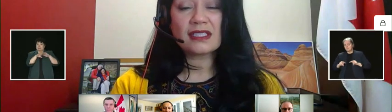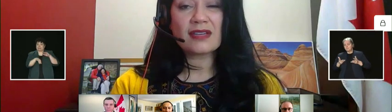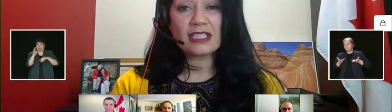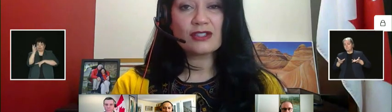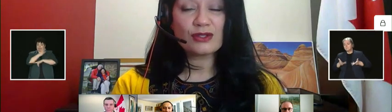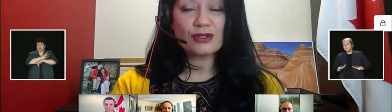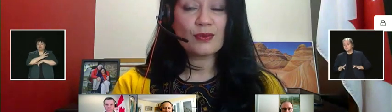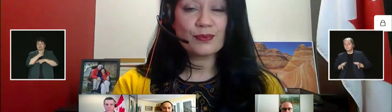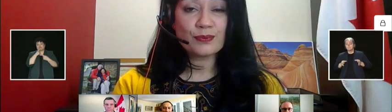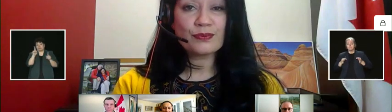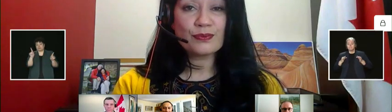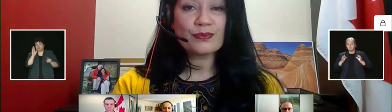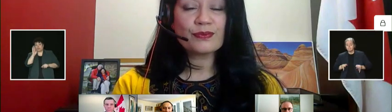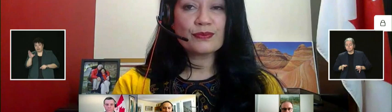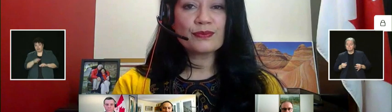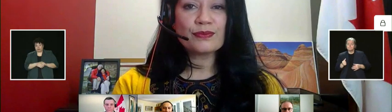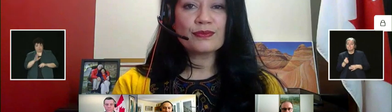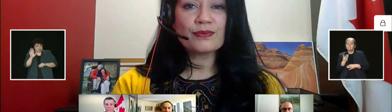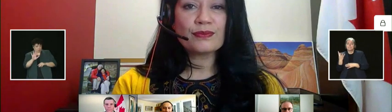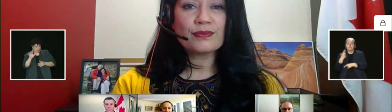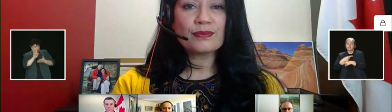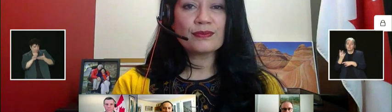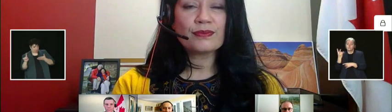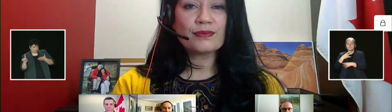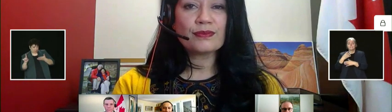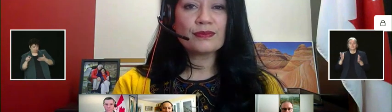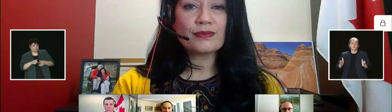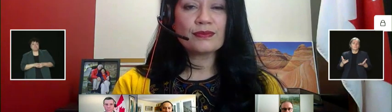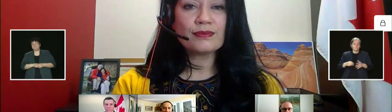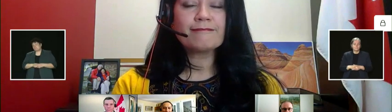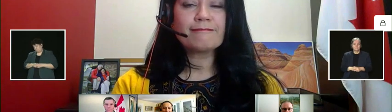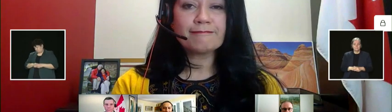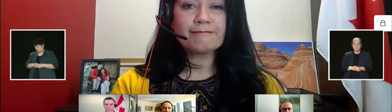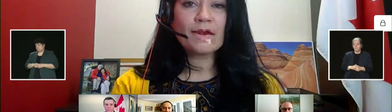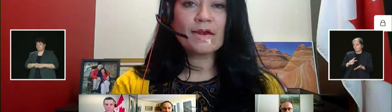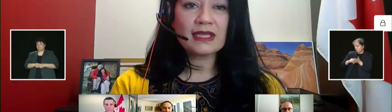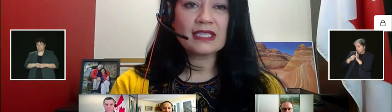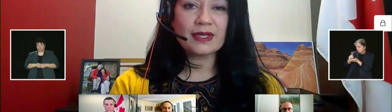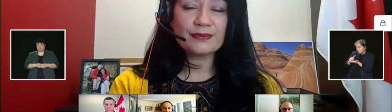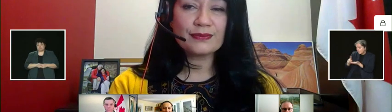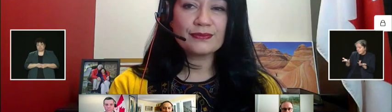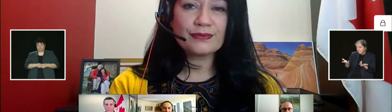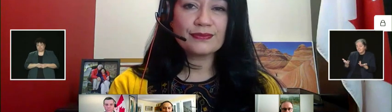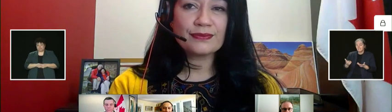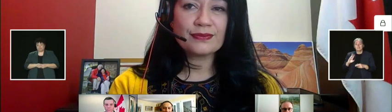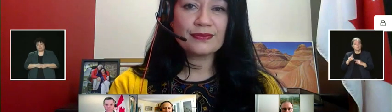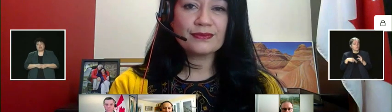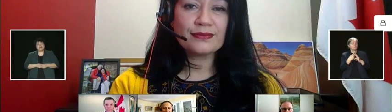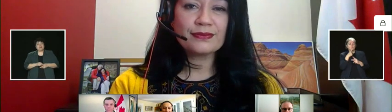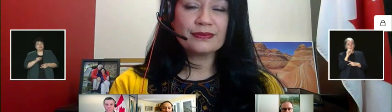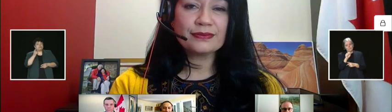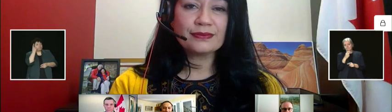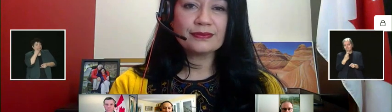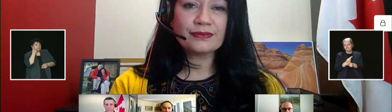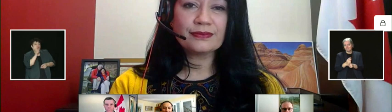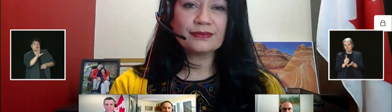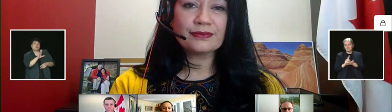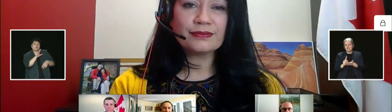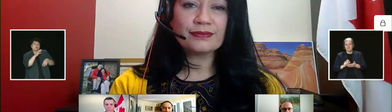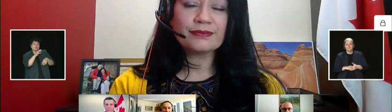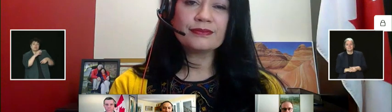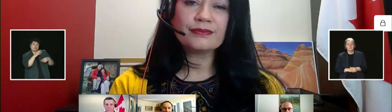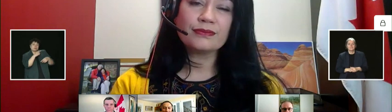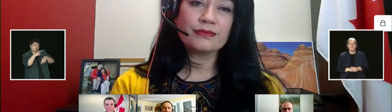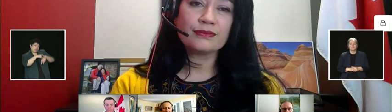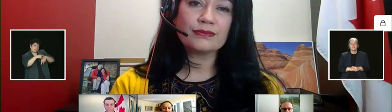next 7 days or so. Within a week, then, you figure? That's right. Okay. And just speaking